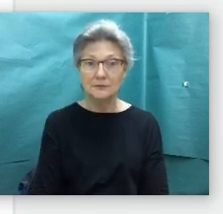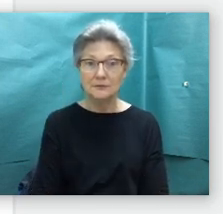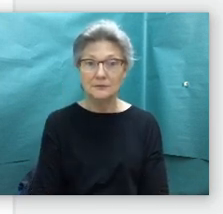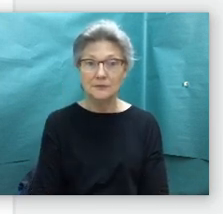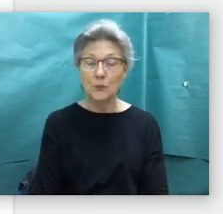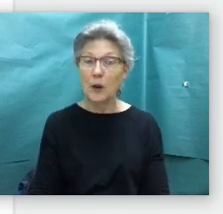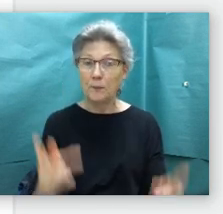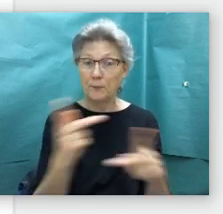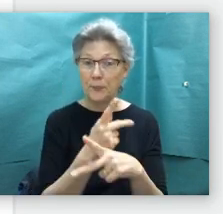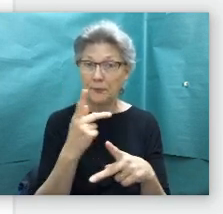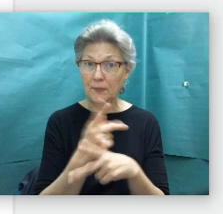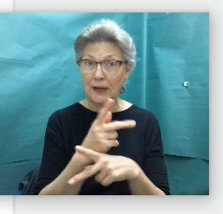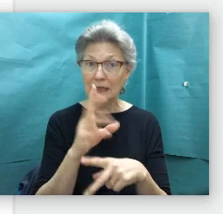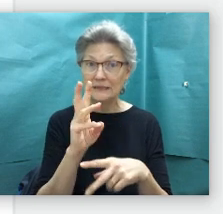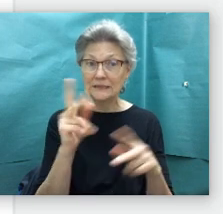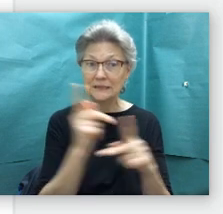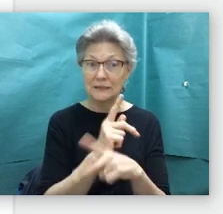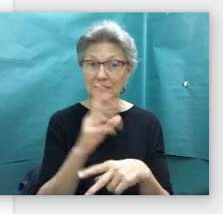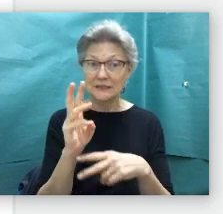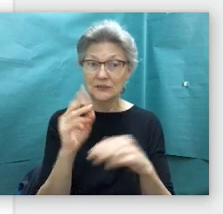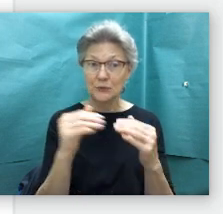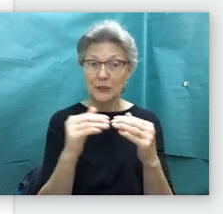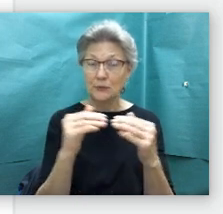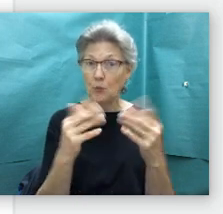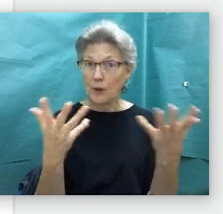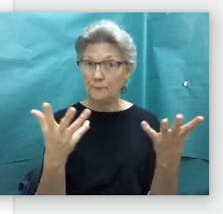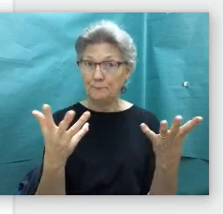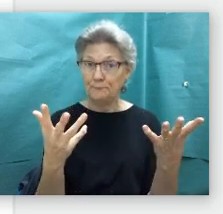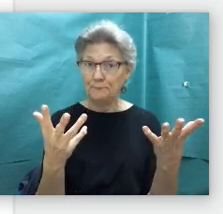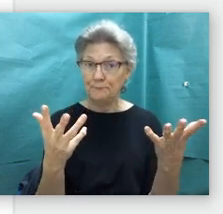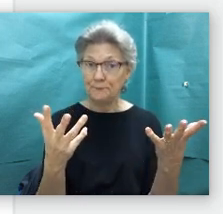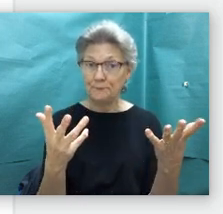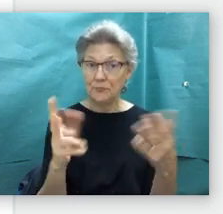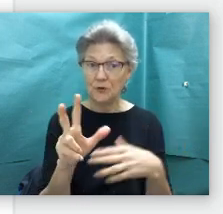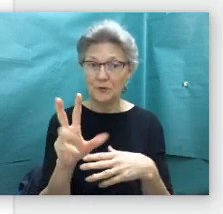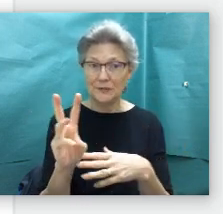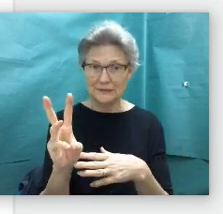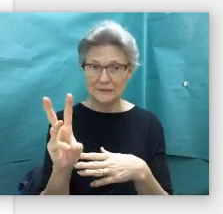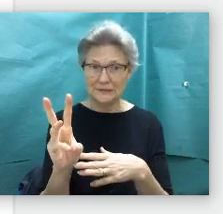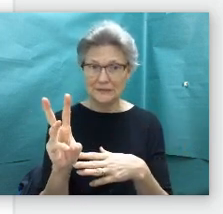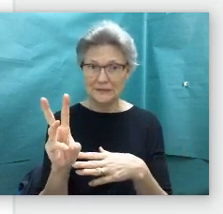And when I multiply 6 times 6, we get, that's right,